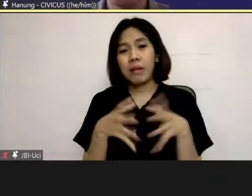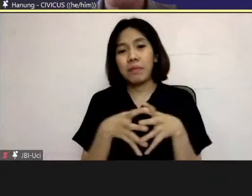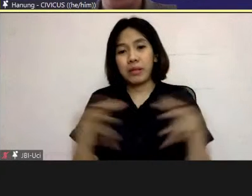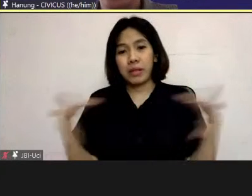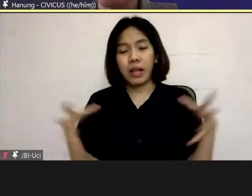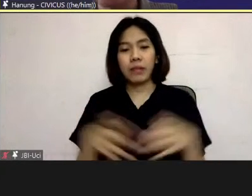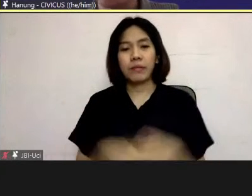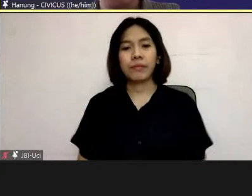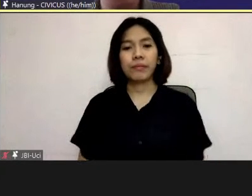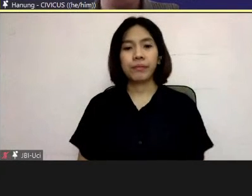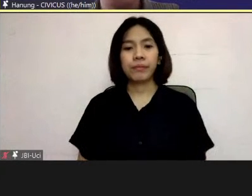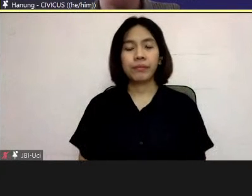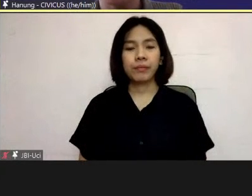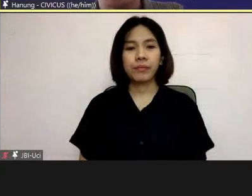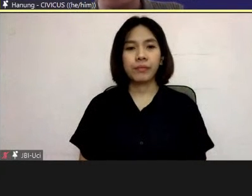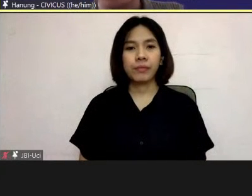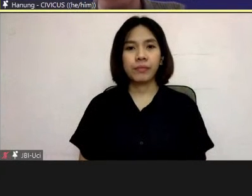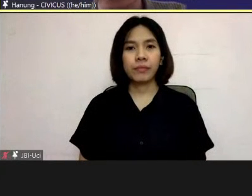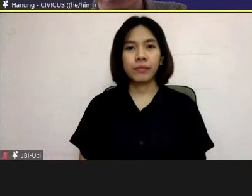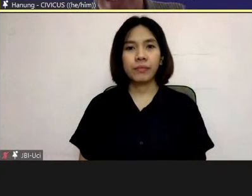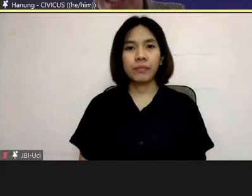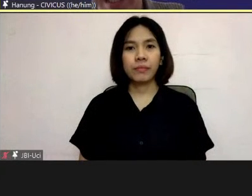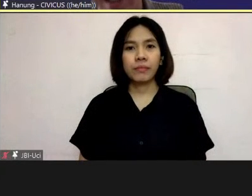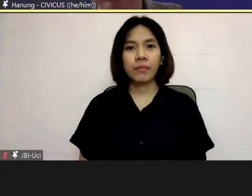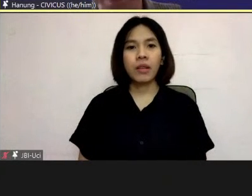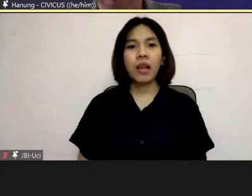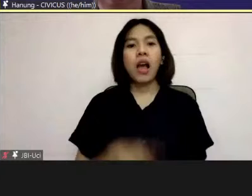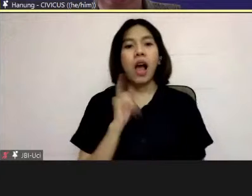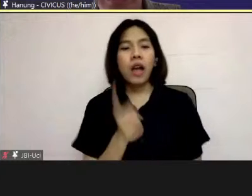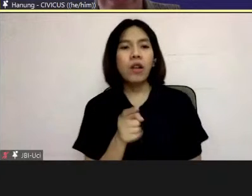disruptions. And before I moving into detailed